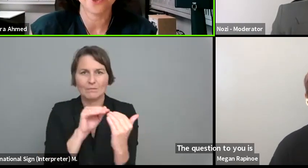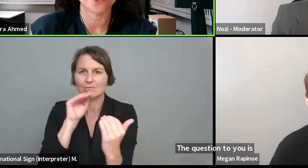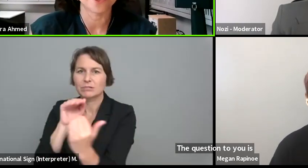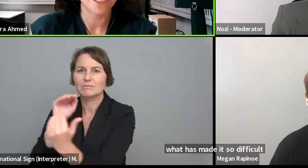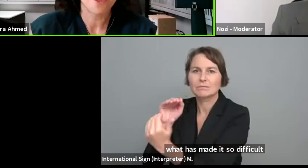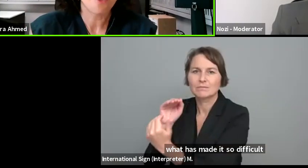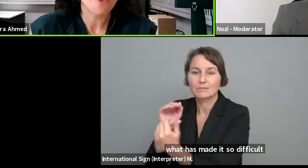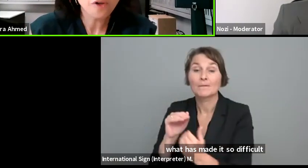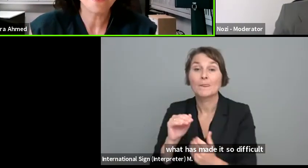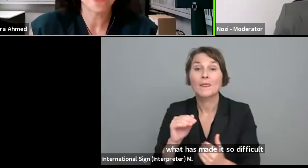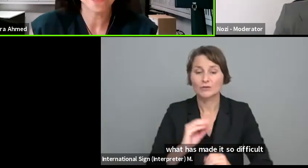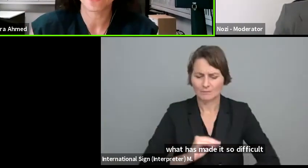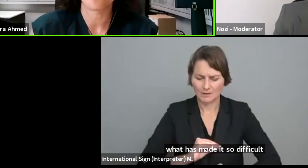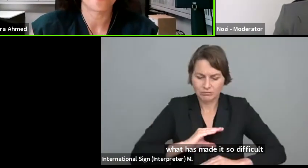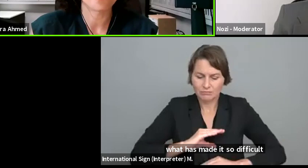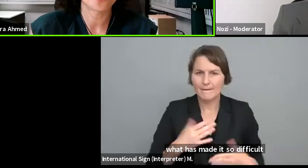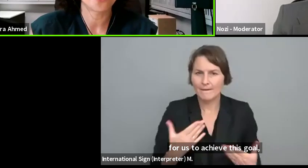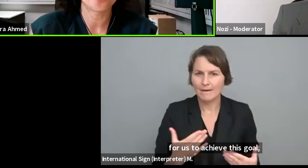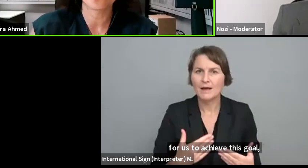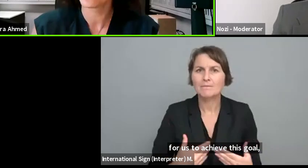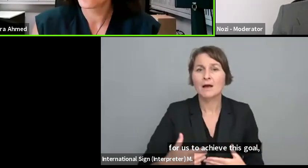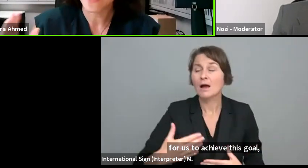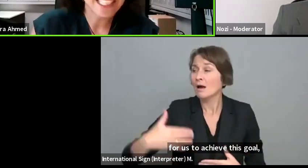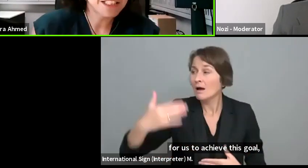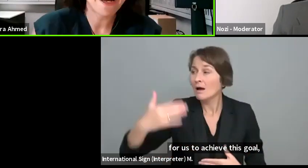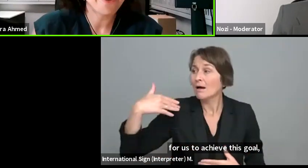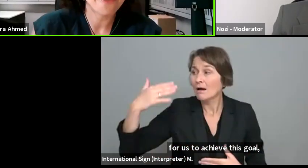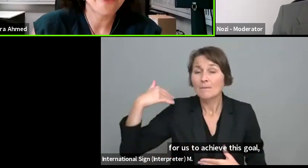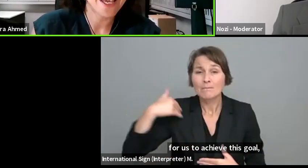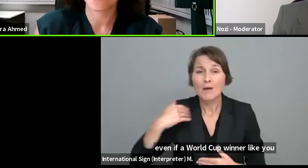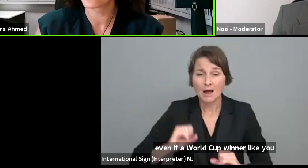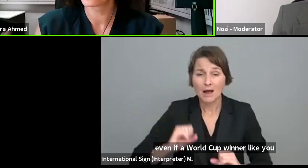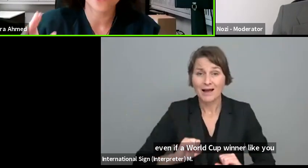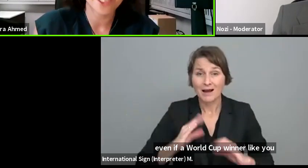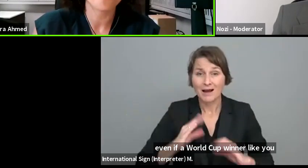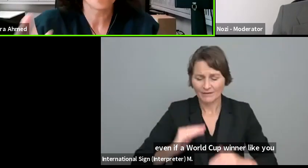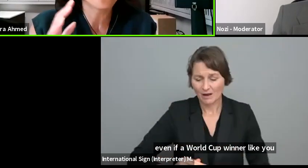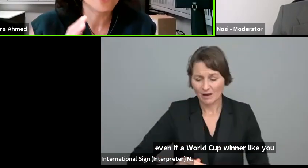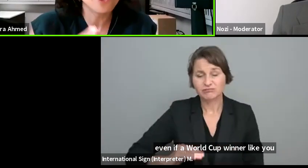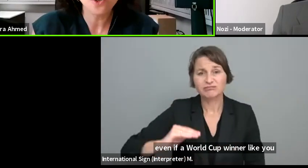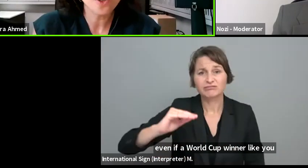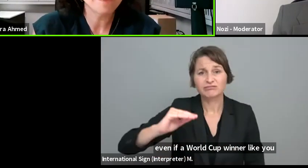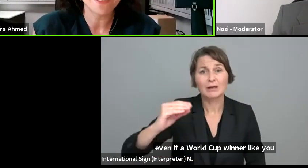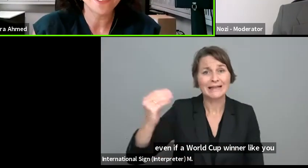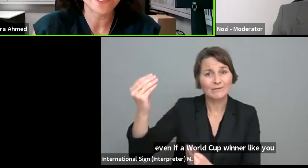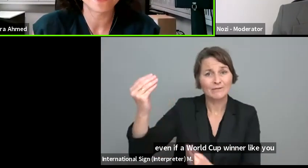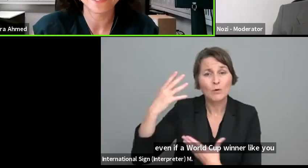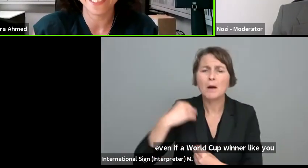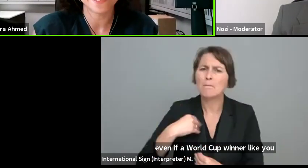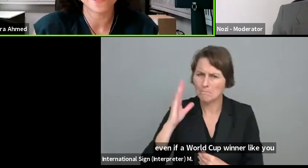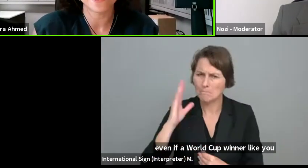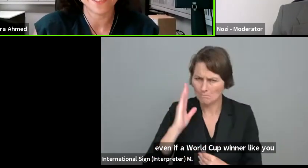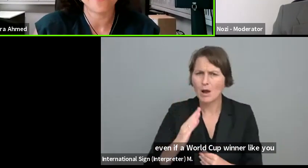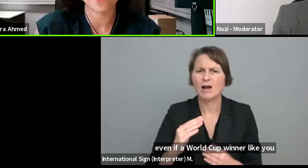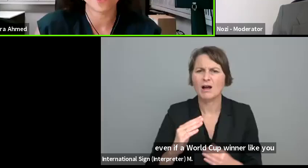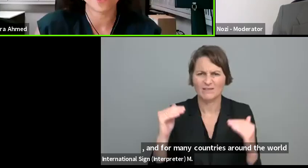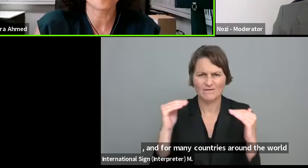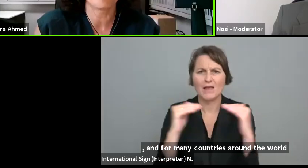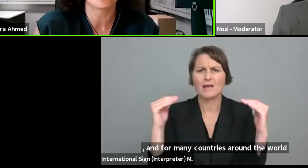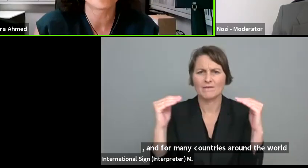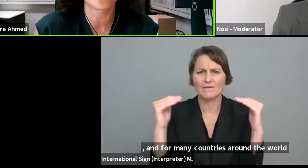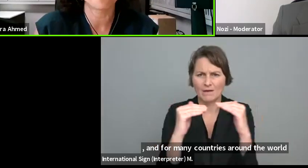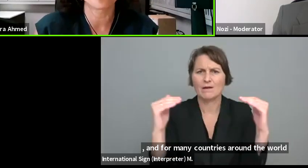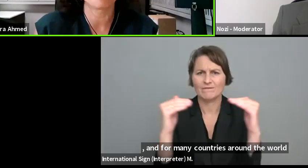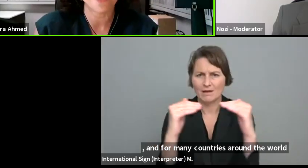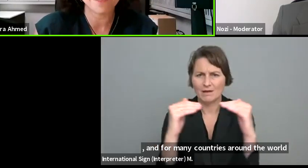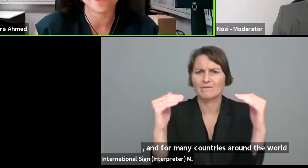years old. All my life, I was told it's about fairness. The law had been there since 1970. The law had